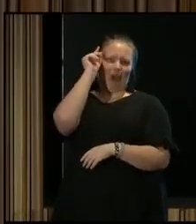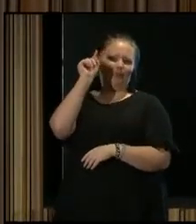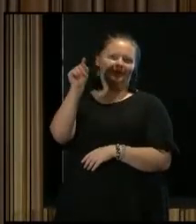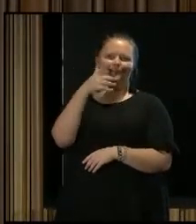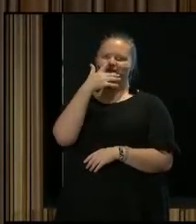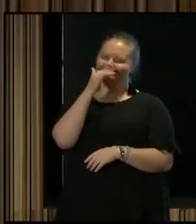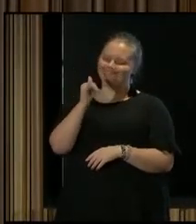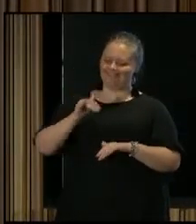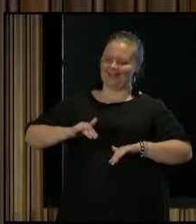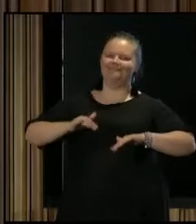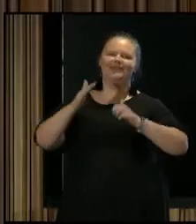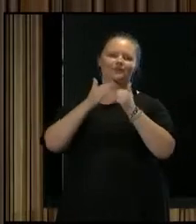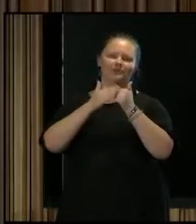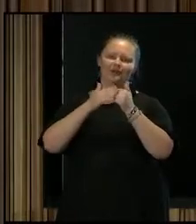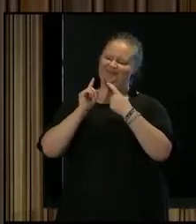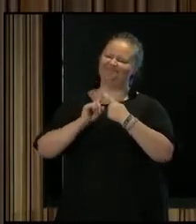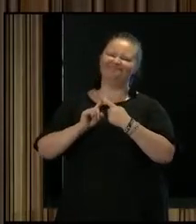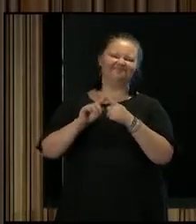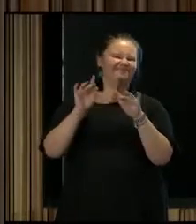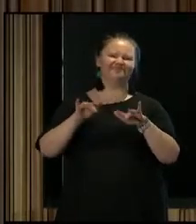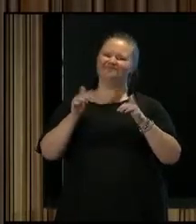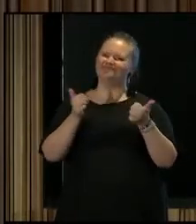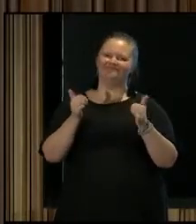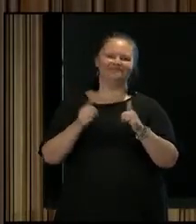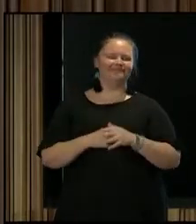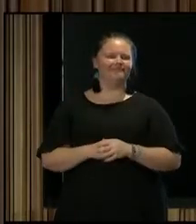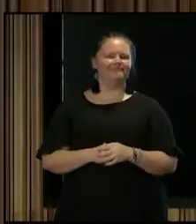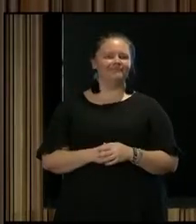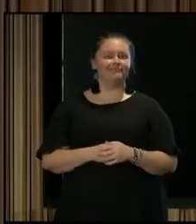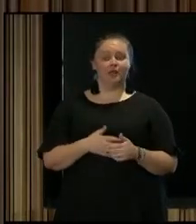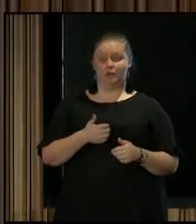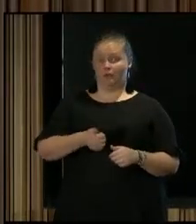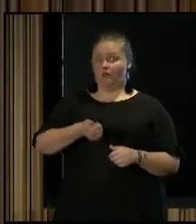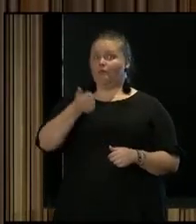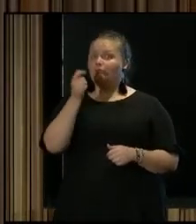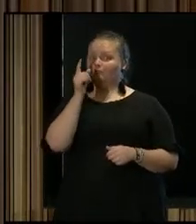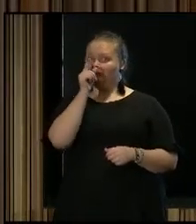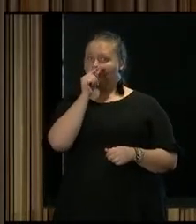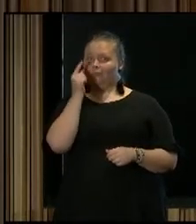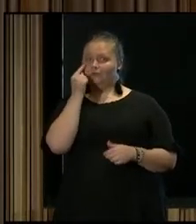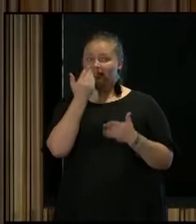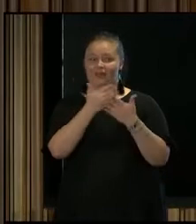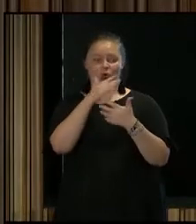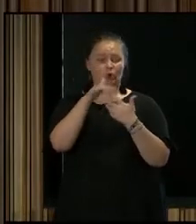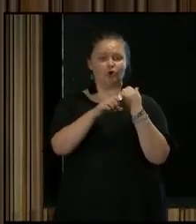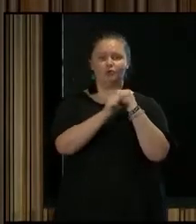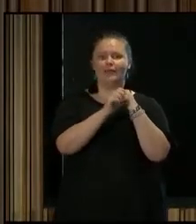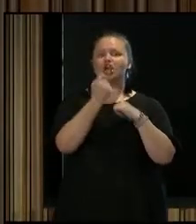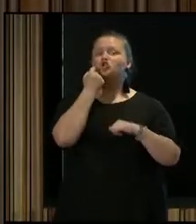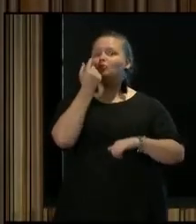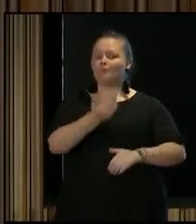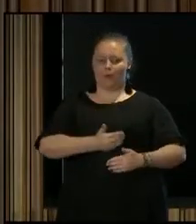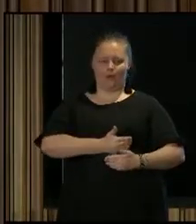flood recovery work is still continuing. The good news is it's just gone up on the social media. We'll be opening tomorrow morning